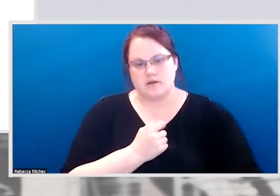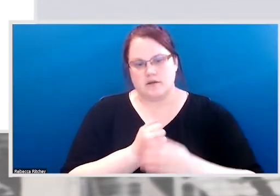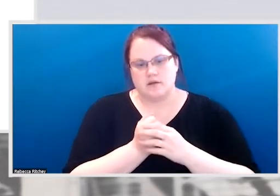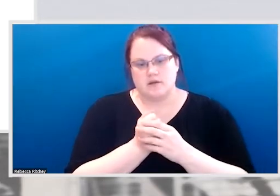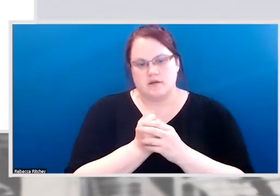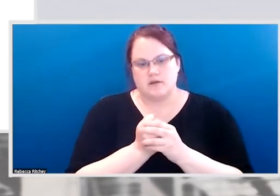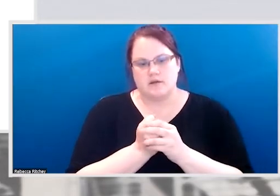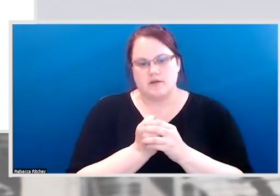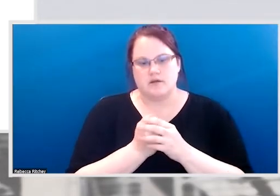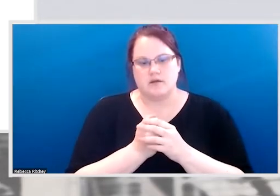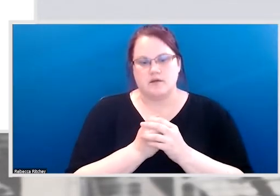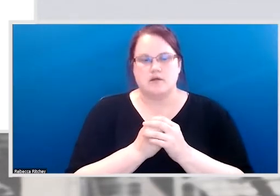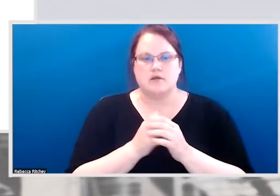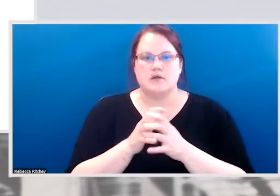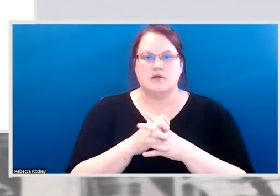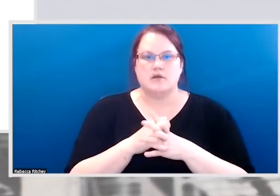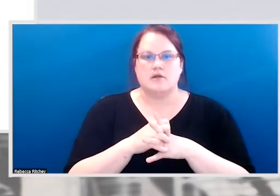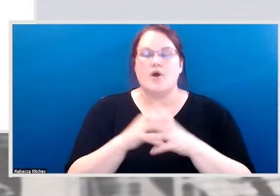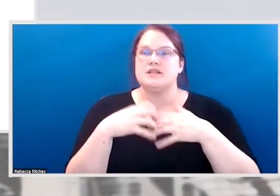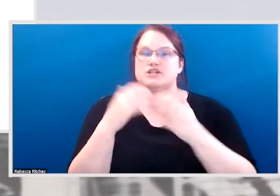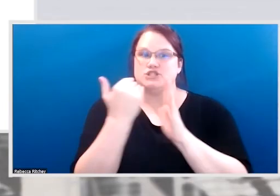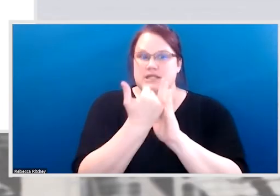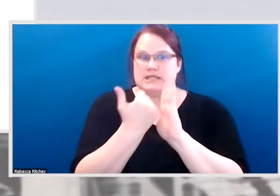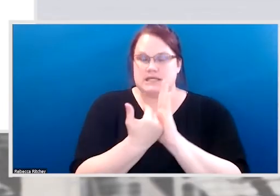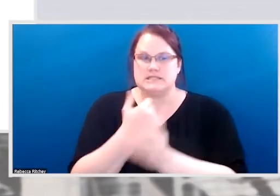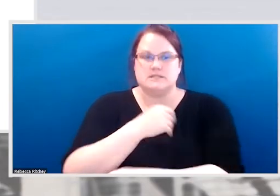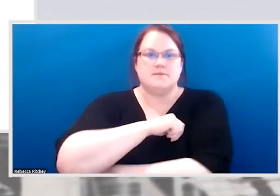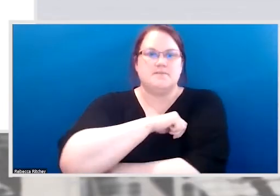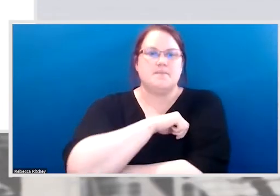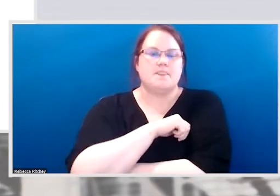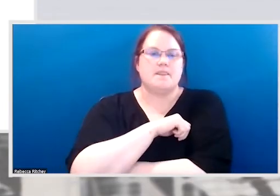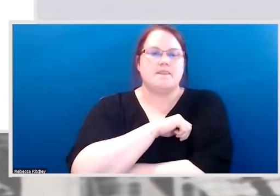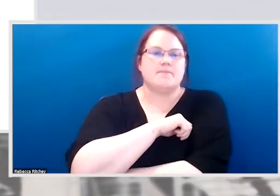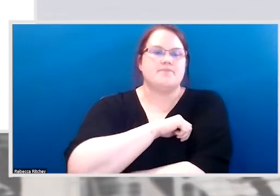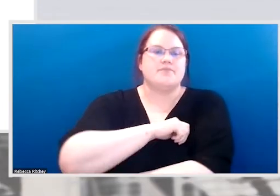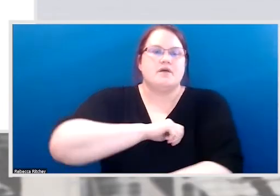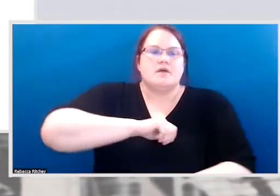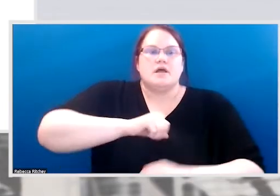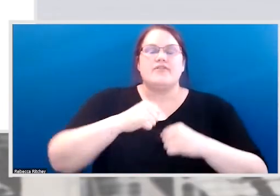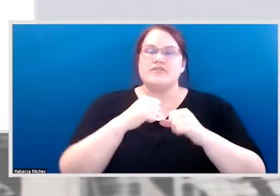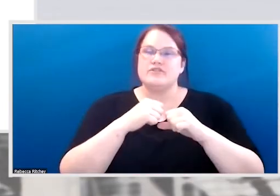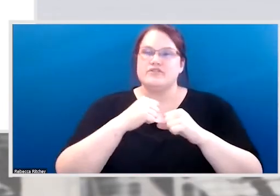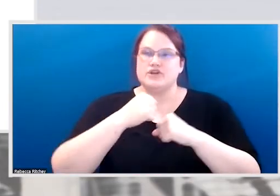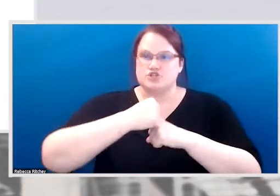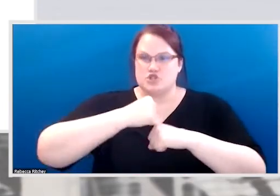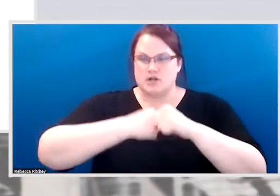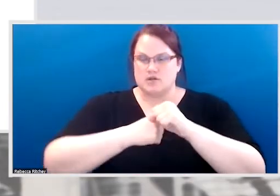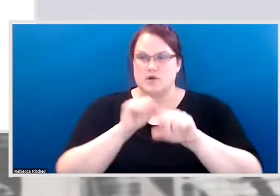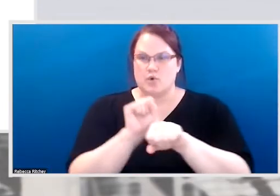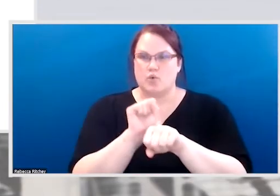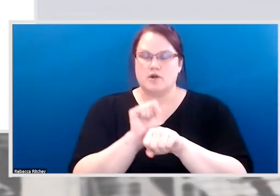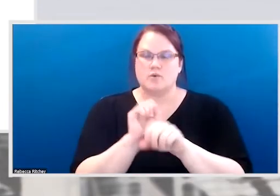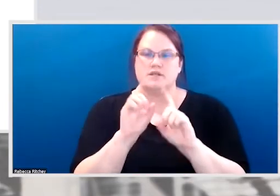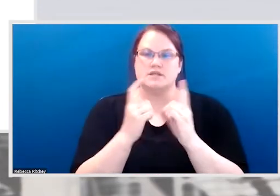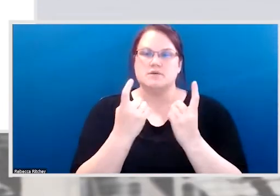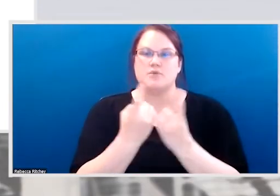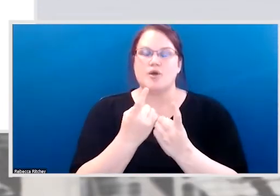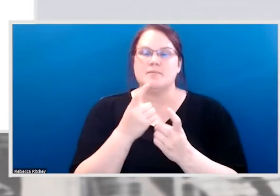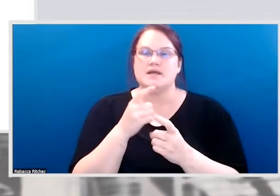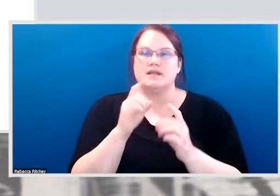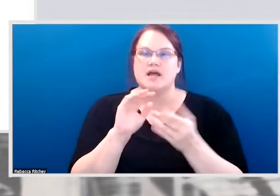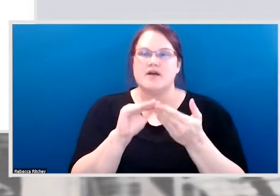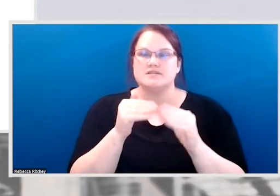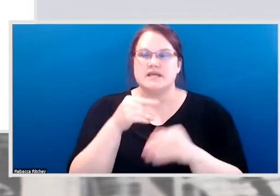long-term demolition list. In addition to the structural scores, we've worked with the Department of City Planning to launch an